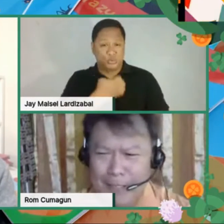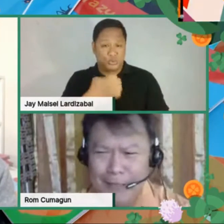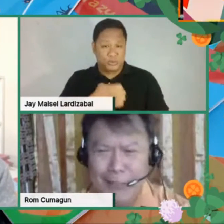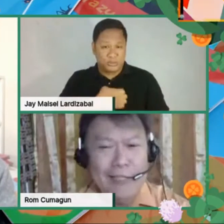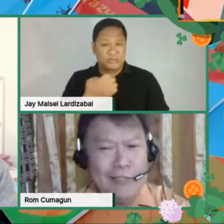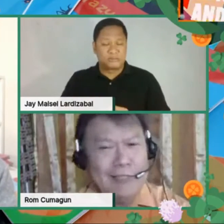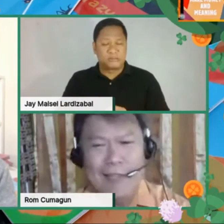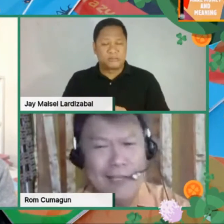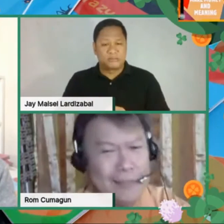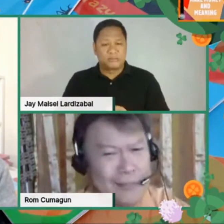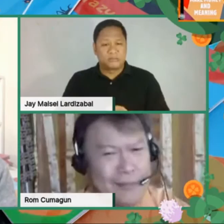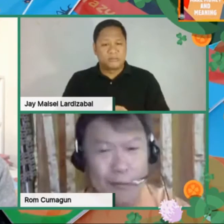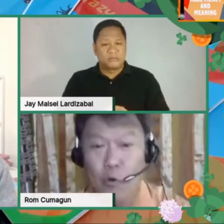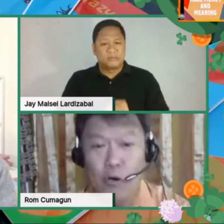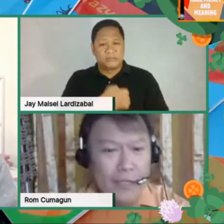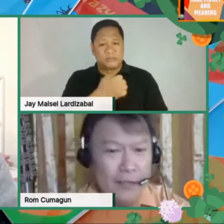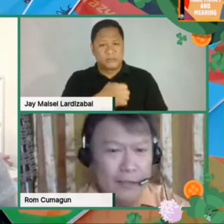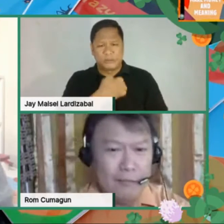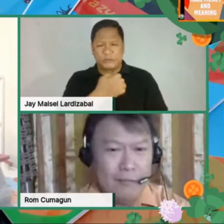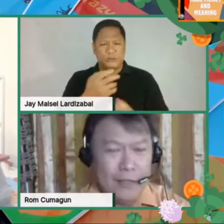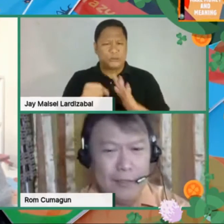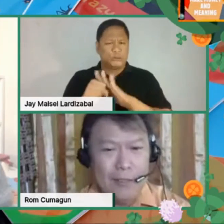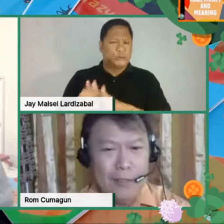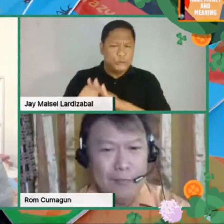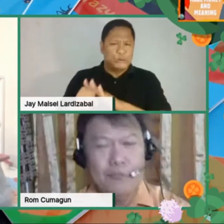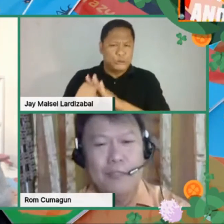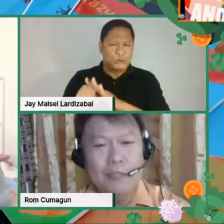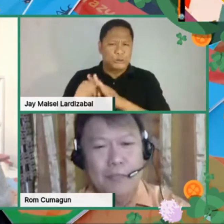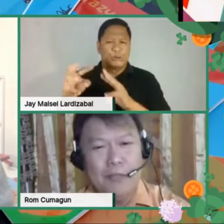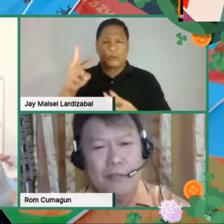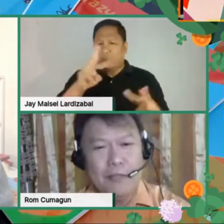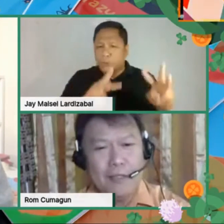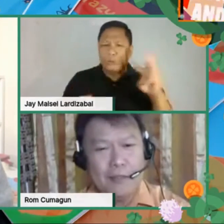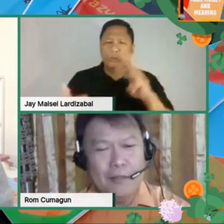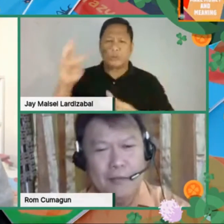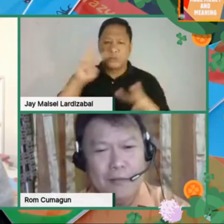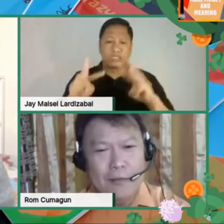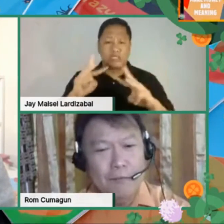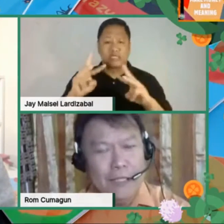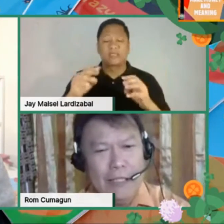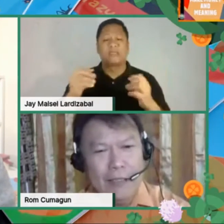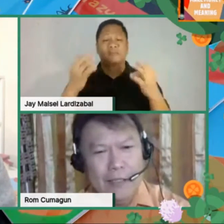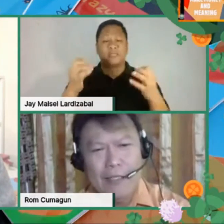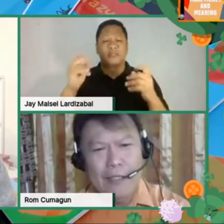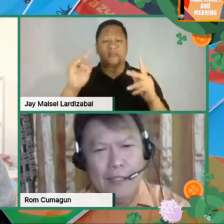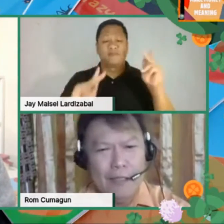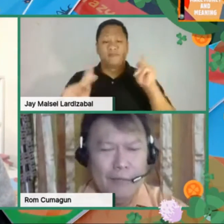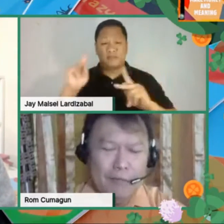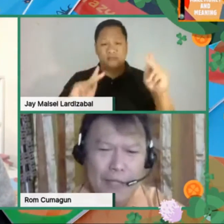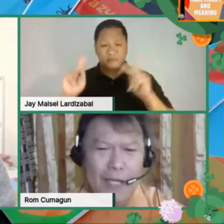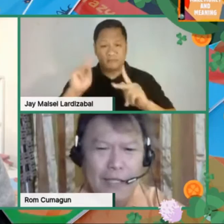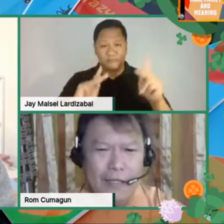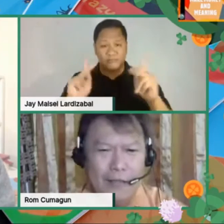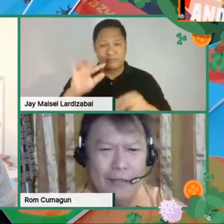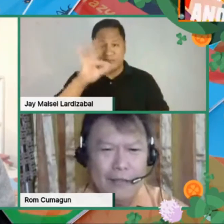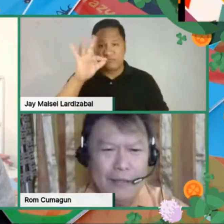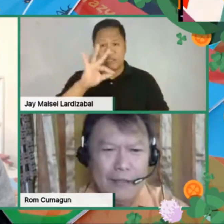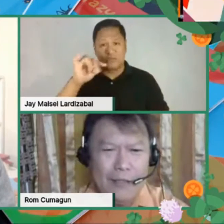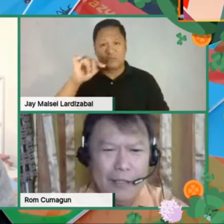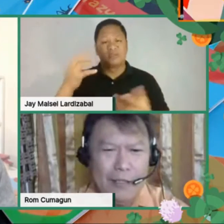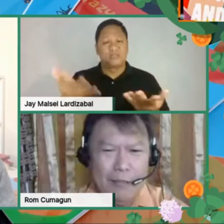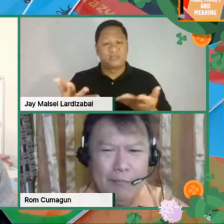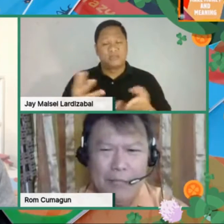um tenseness or worry Mhm. that most Filipinos are feeling. I think a lot